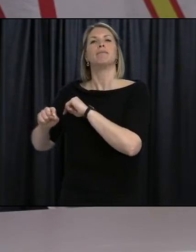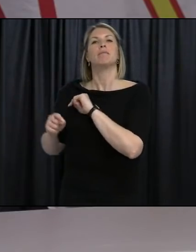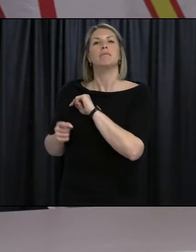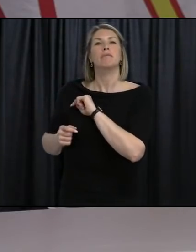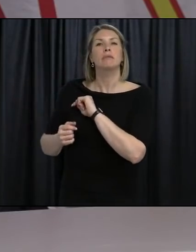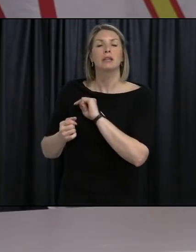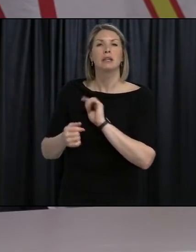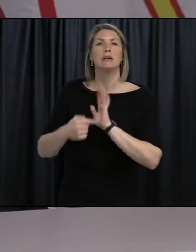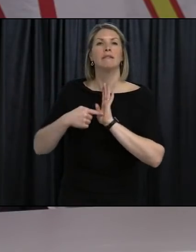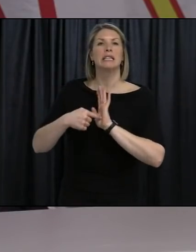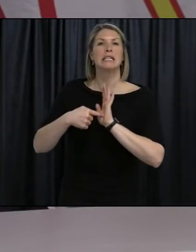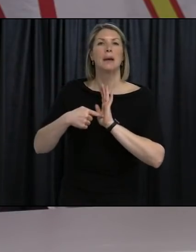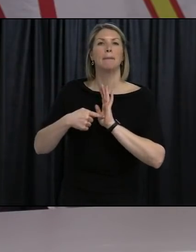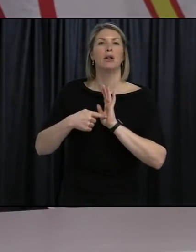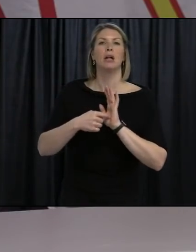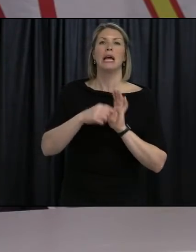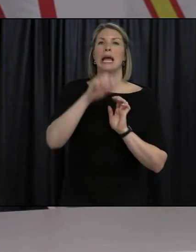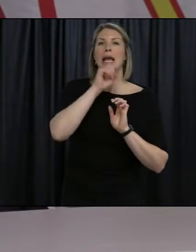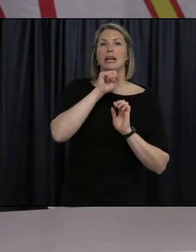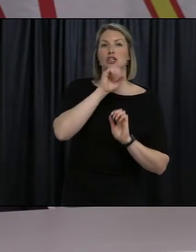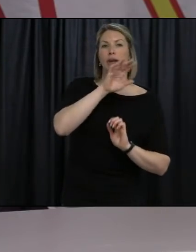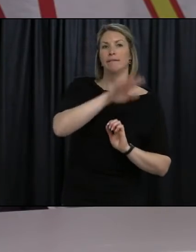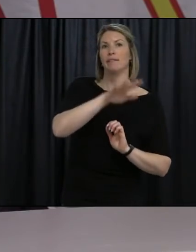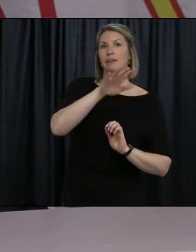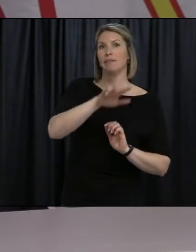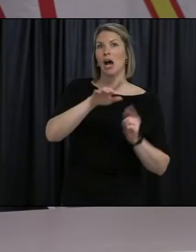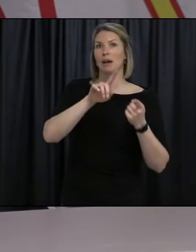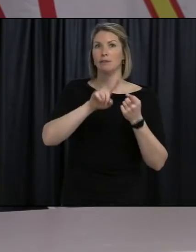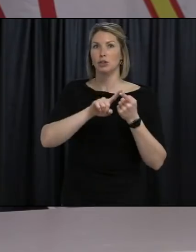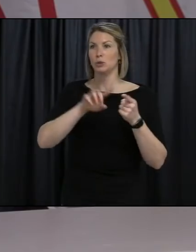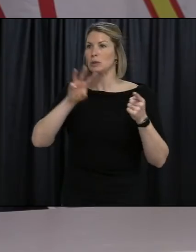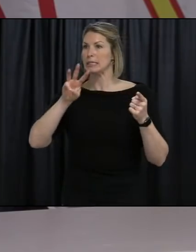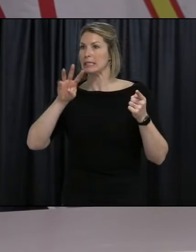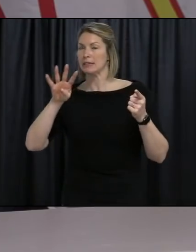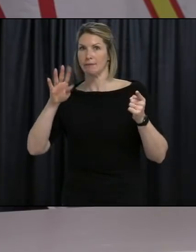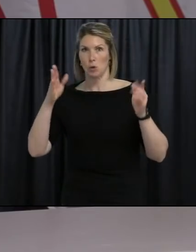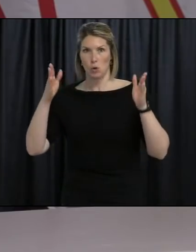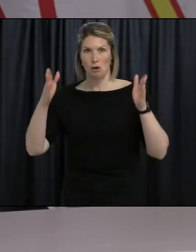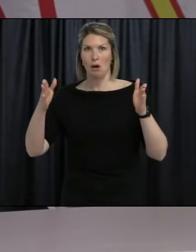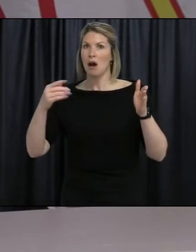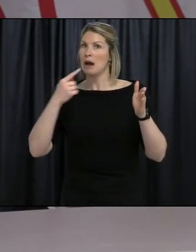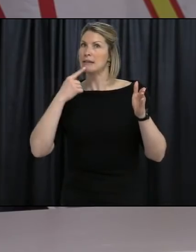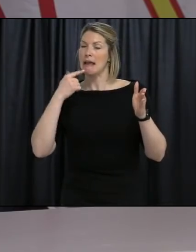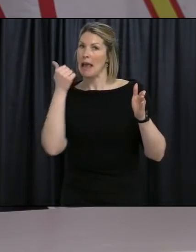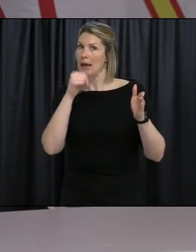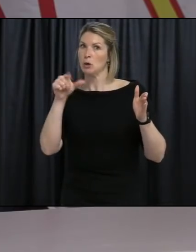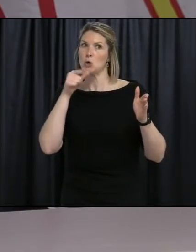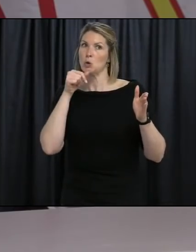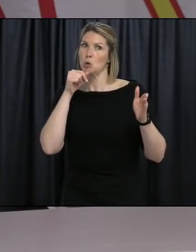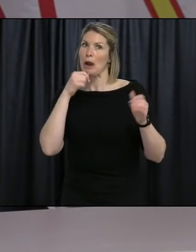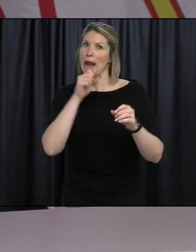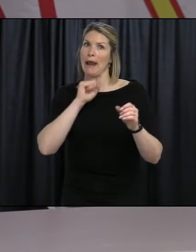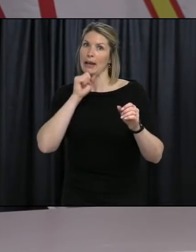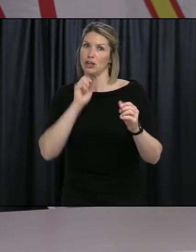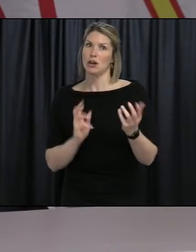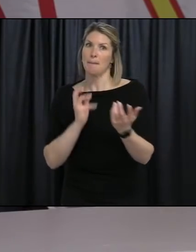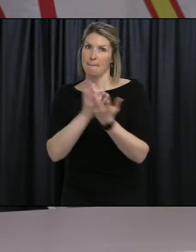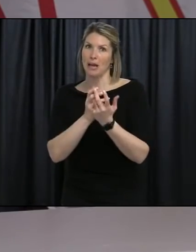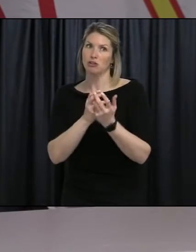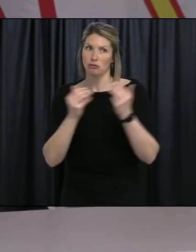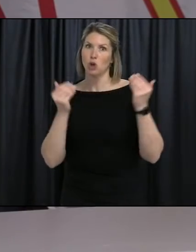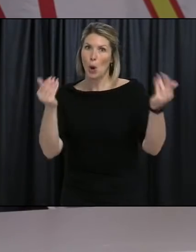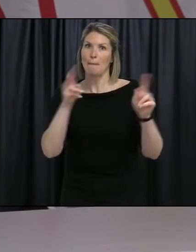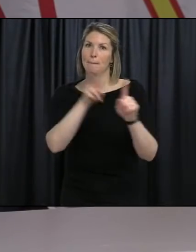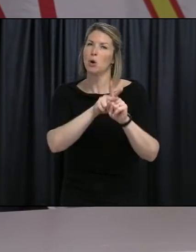who we might recommend an mRNA vaccine for in the 55 to 64 age group. When I said you could get an appointment for the